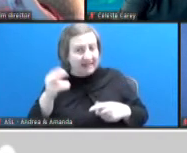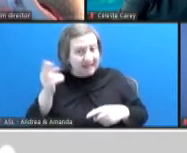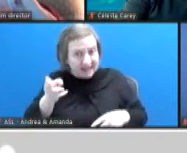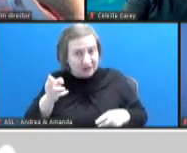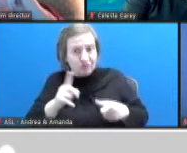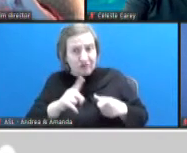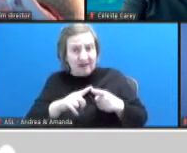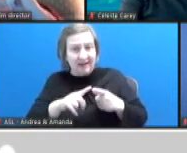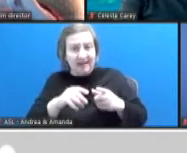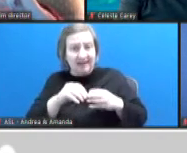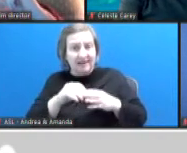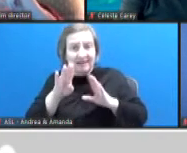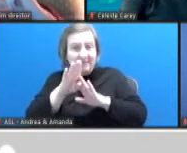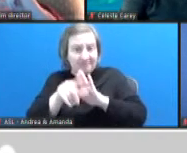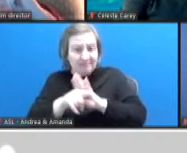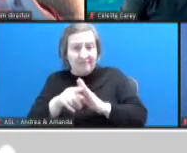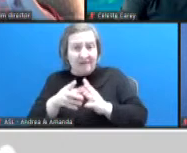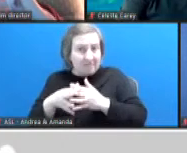of America.